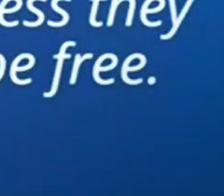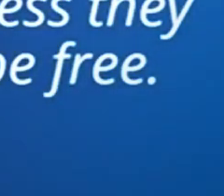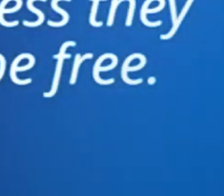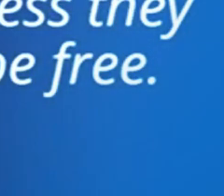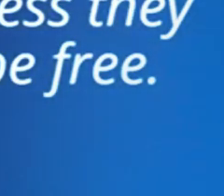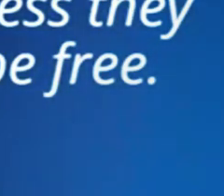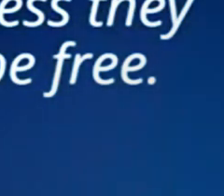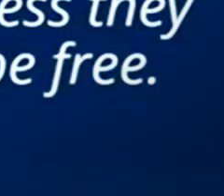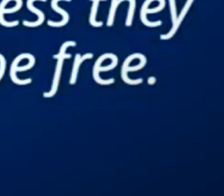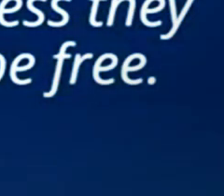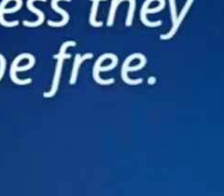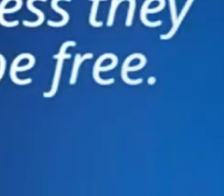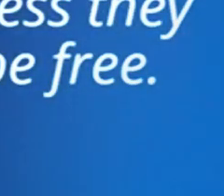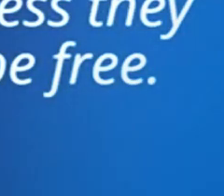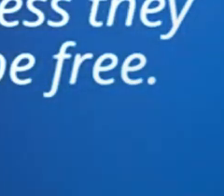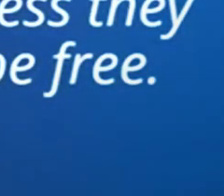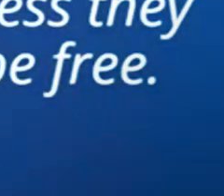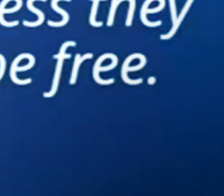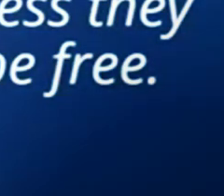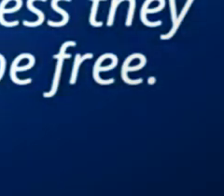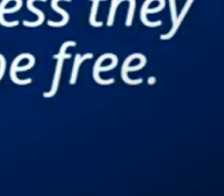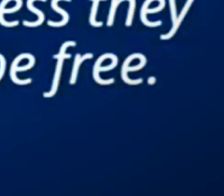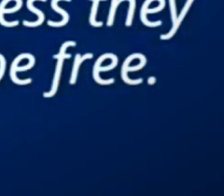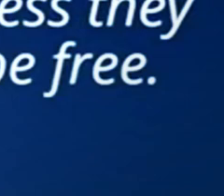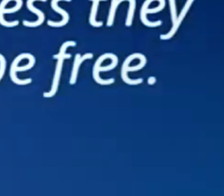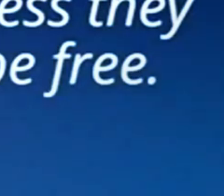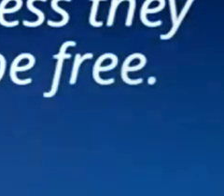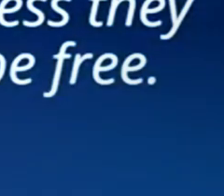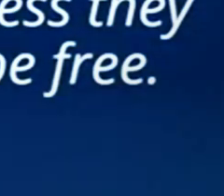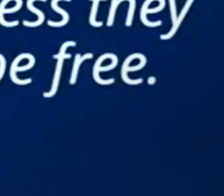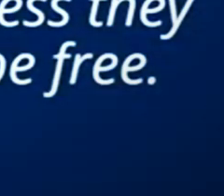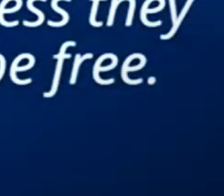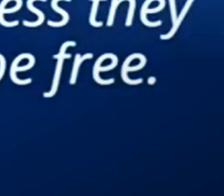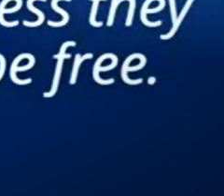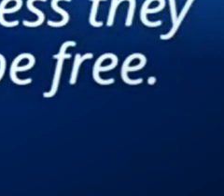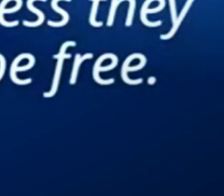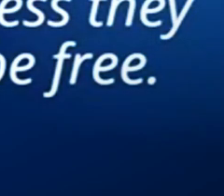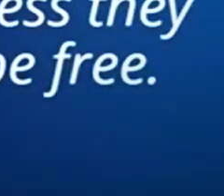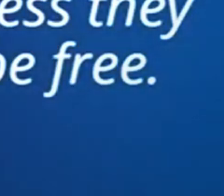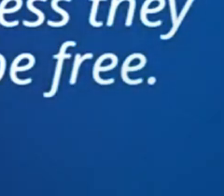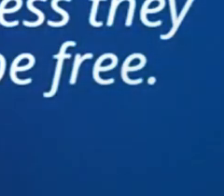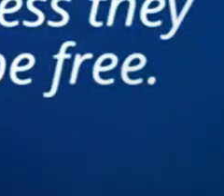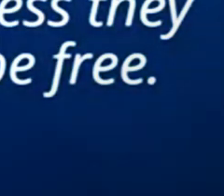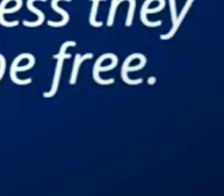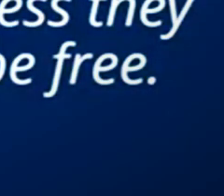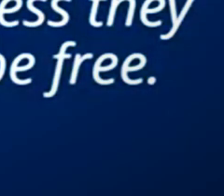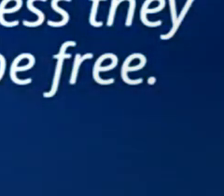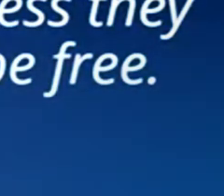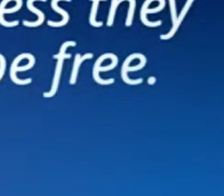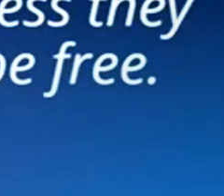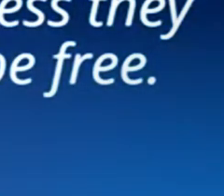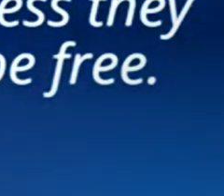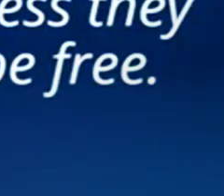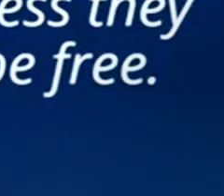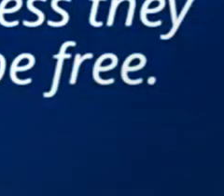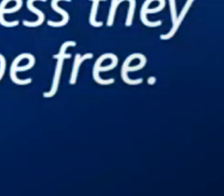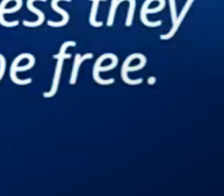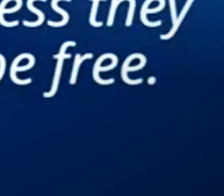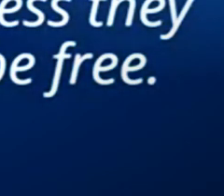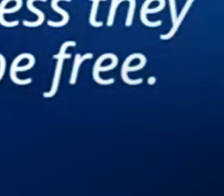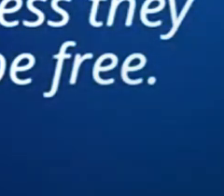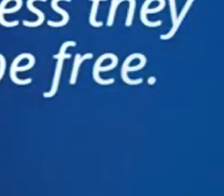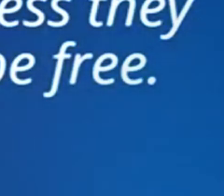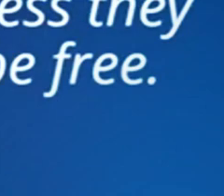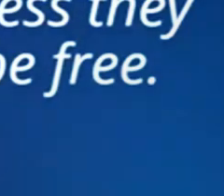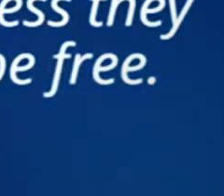unless such people release the bitterness they carry, they will never be free.